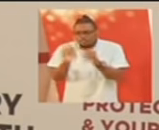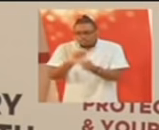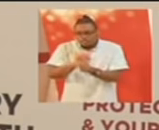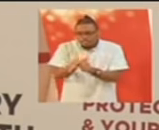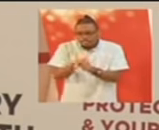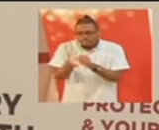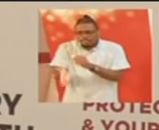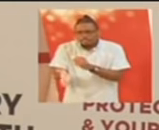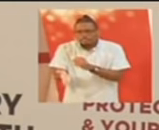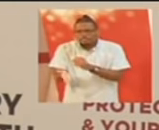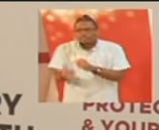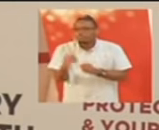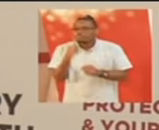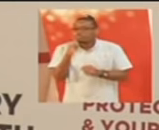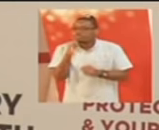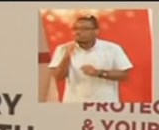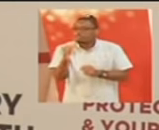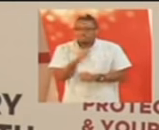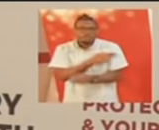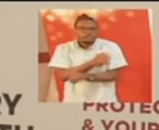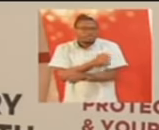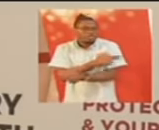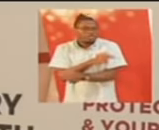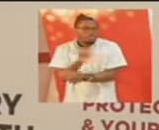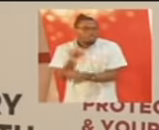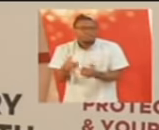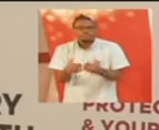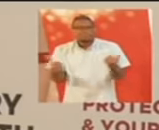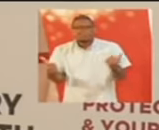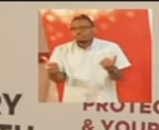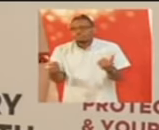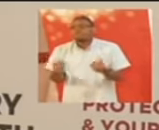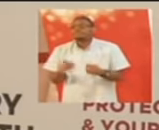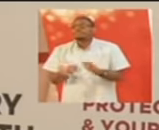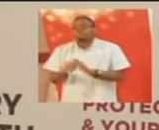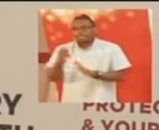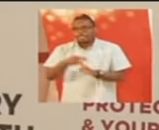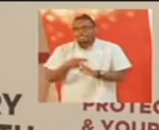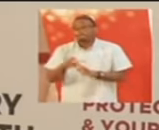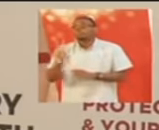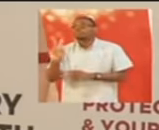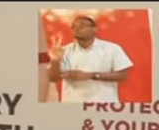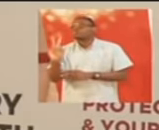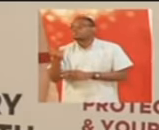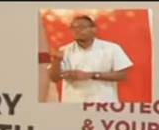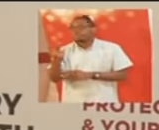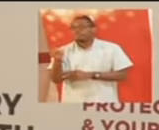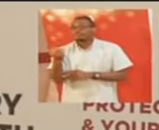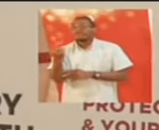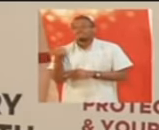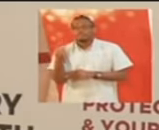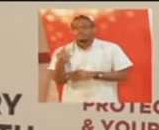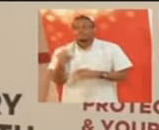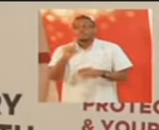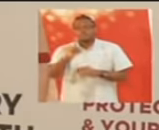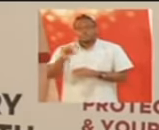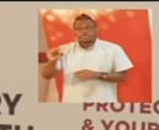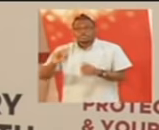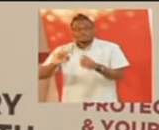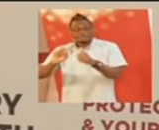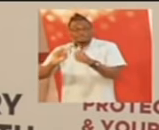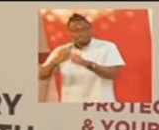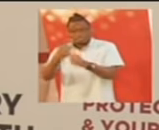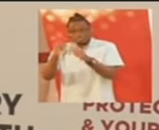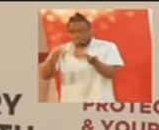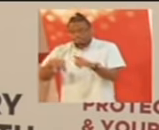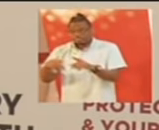was operationalized or started on March 12, 2020 with the first COVID case. That